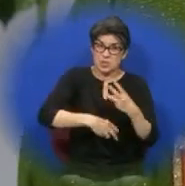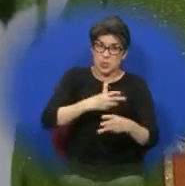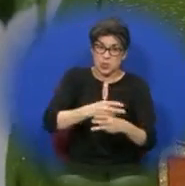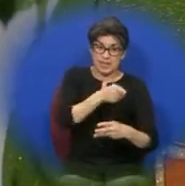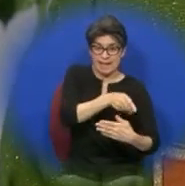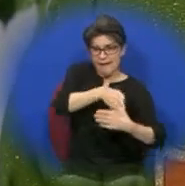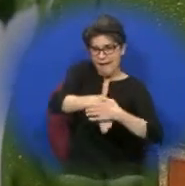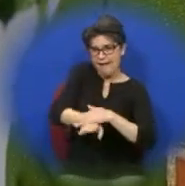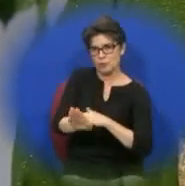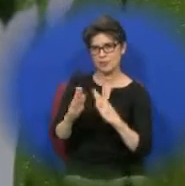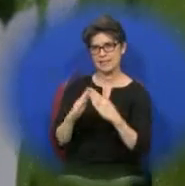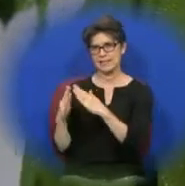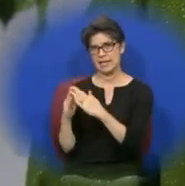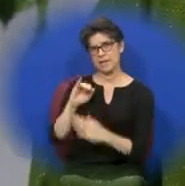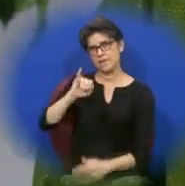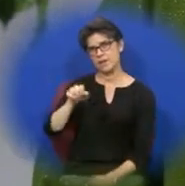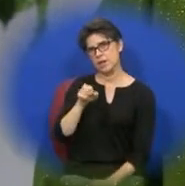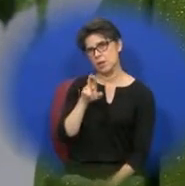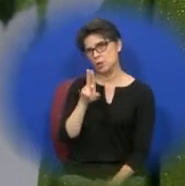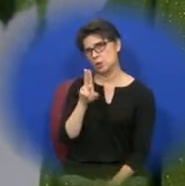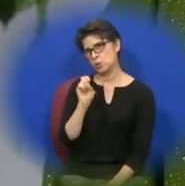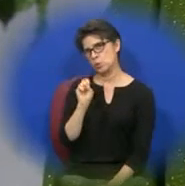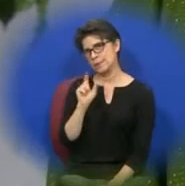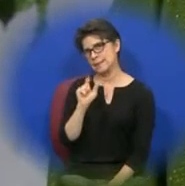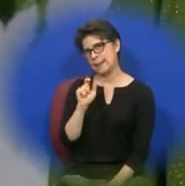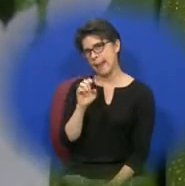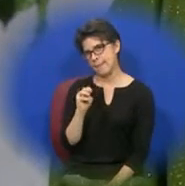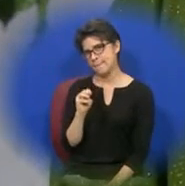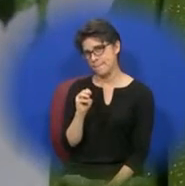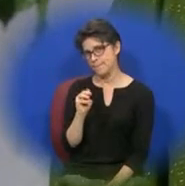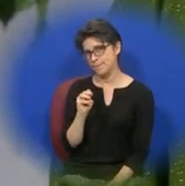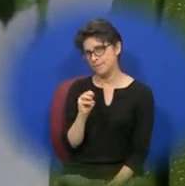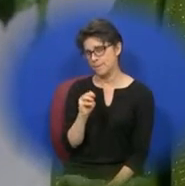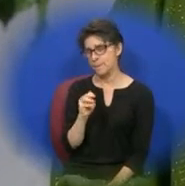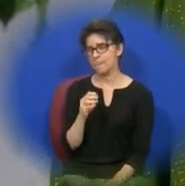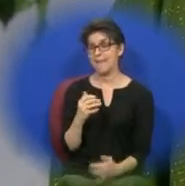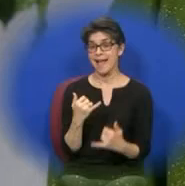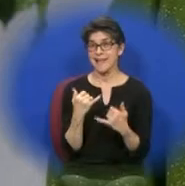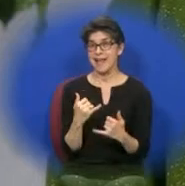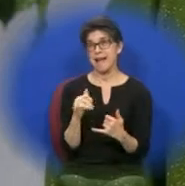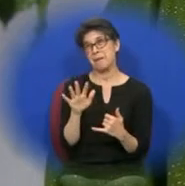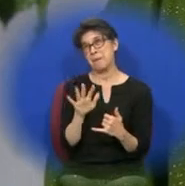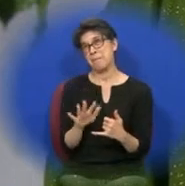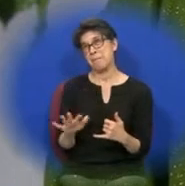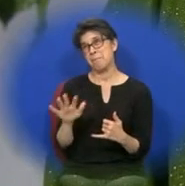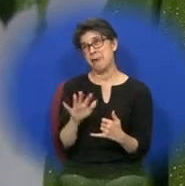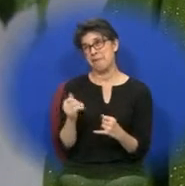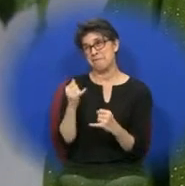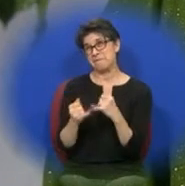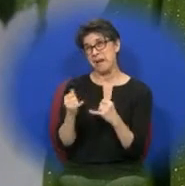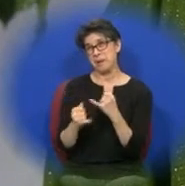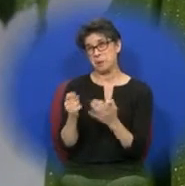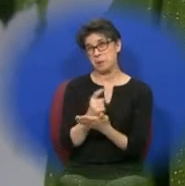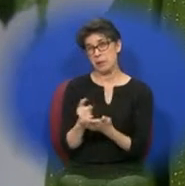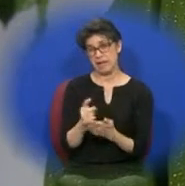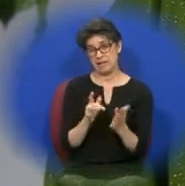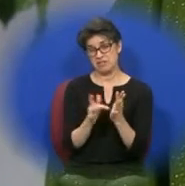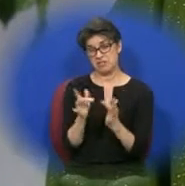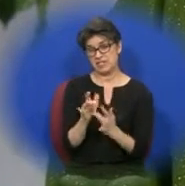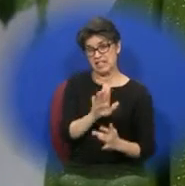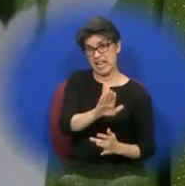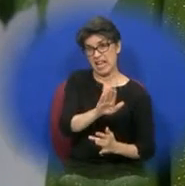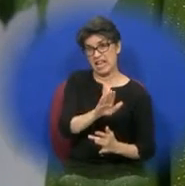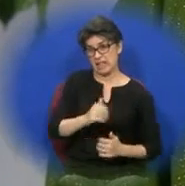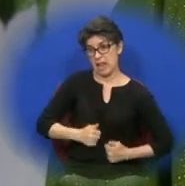city of Jerusalem, as we have heard in the last couple of weeks. And now in about the final week of his